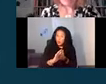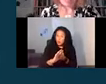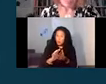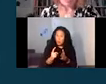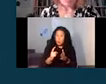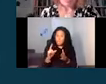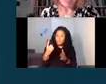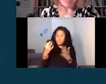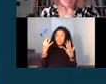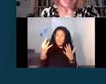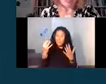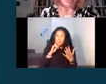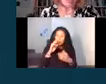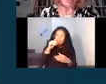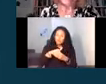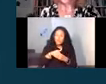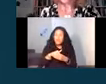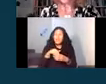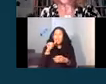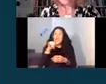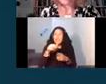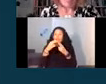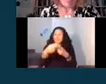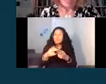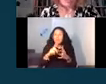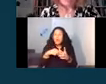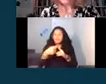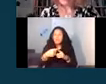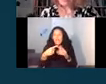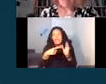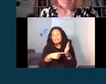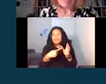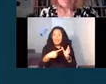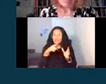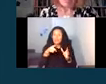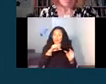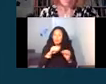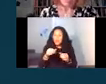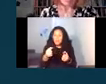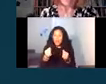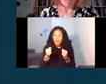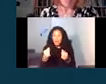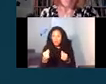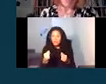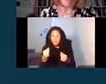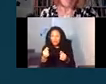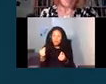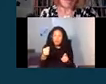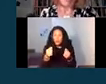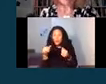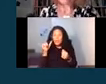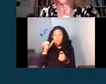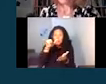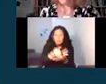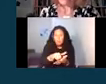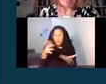eight women to join the Air Transport Auxiliary, or ATA. She was a trained pilot, and she flew aeroplanes to where